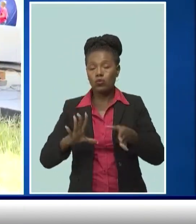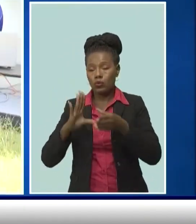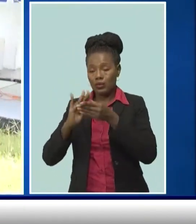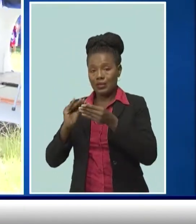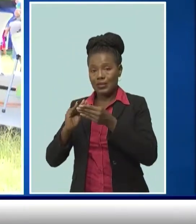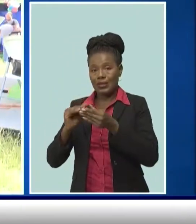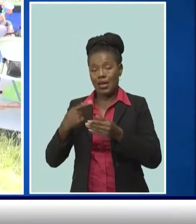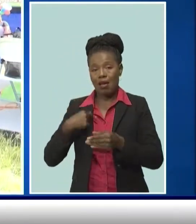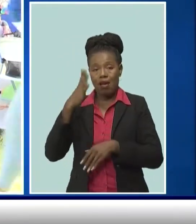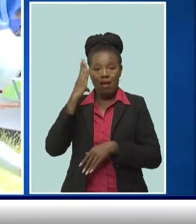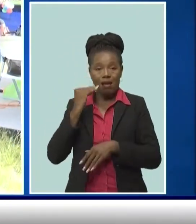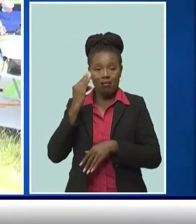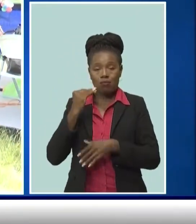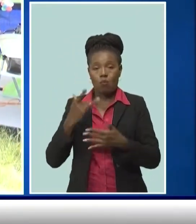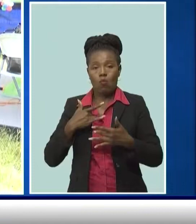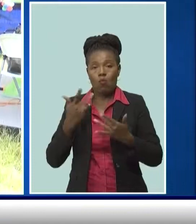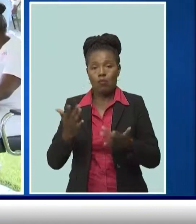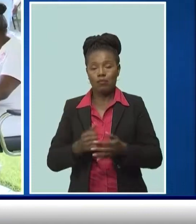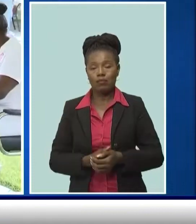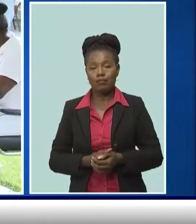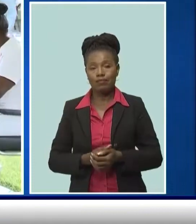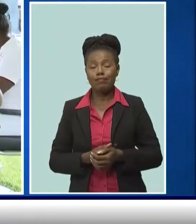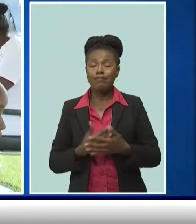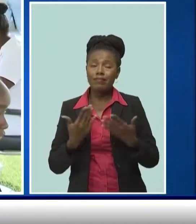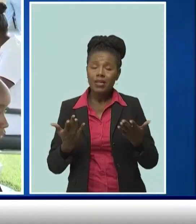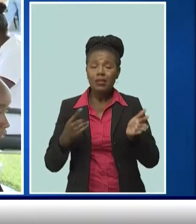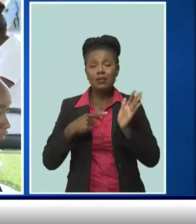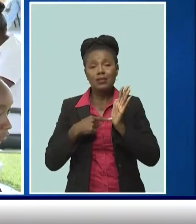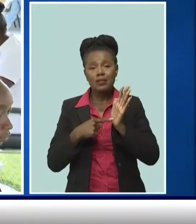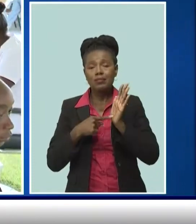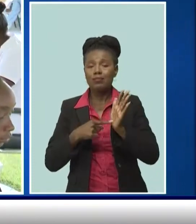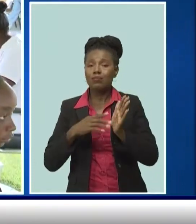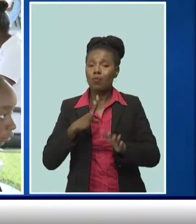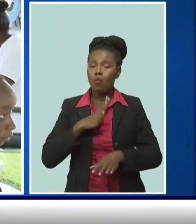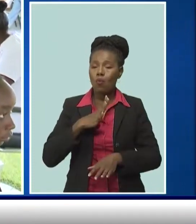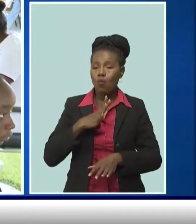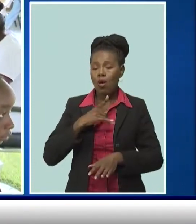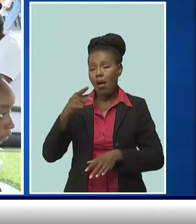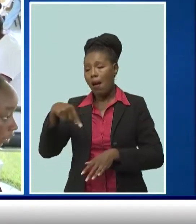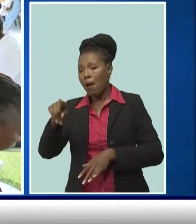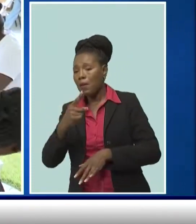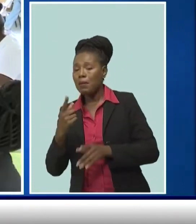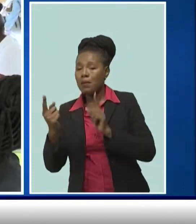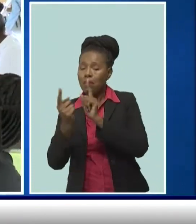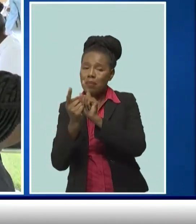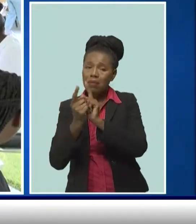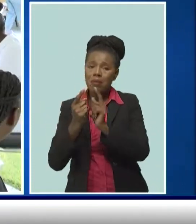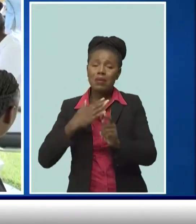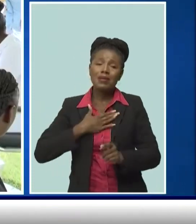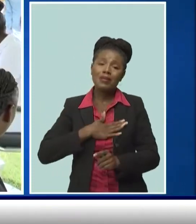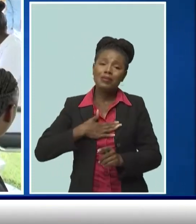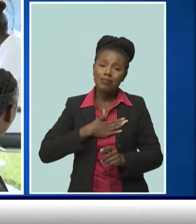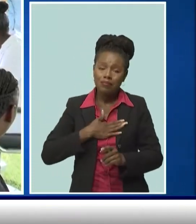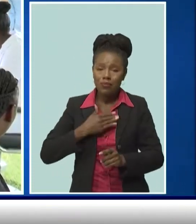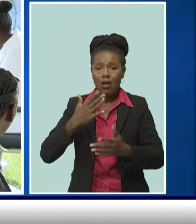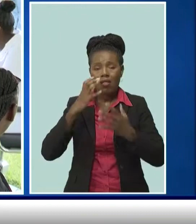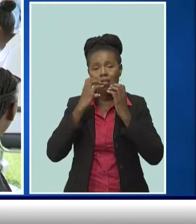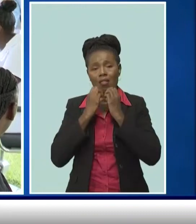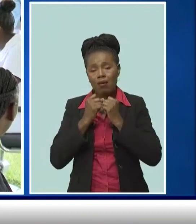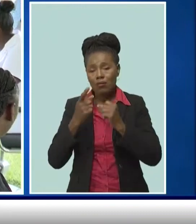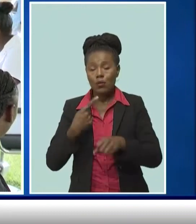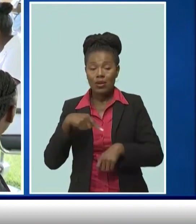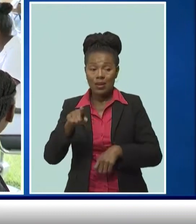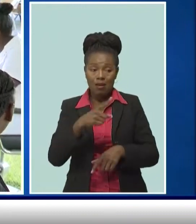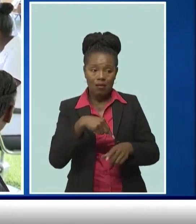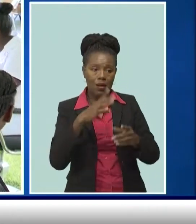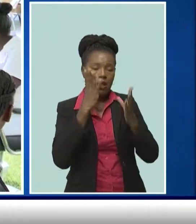us about her experience. It's going well. I love meeting new people and having new clients and hearing about other people's